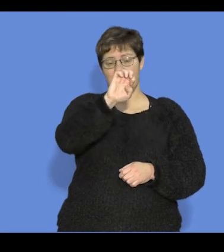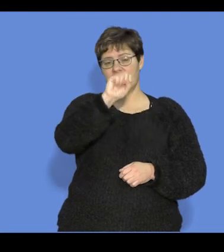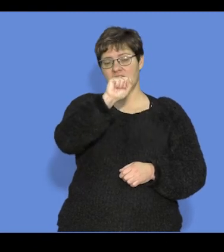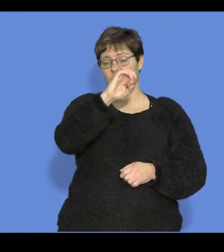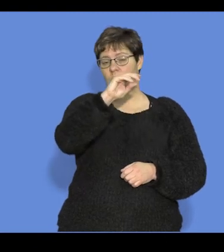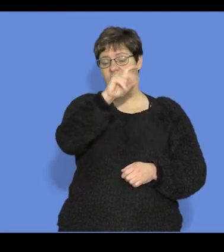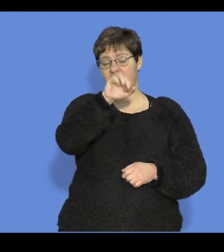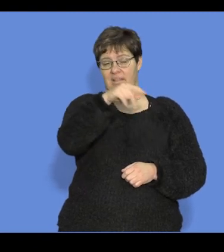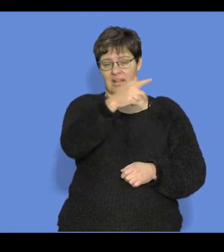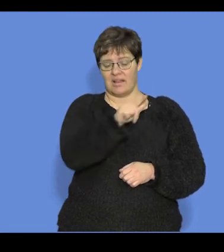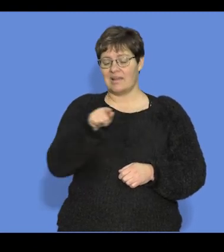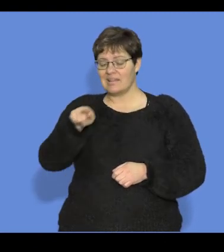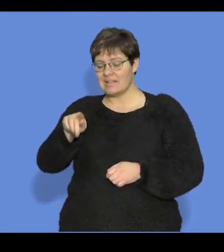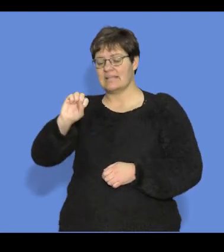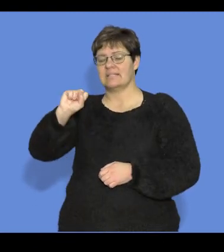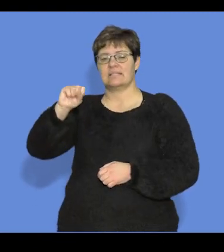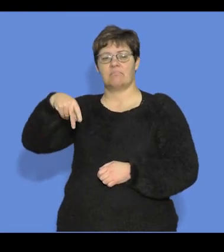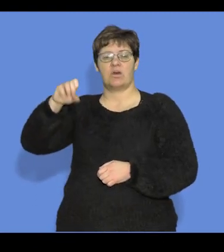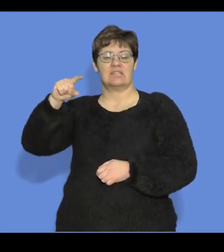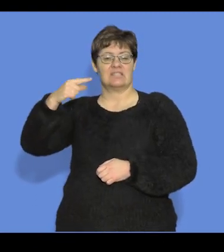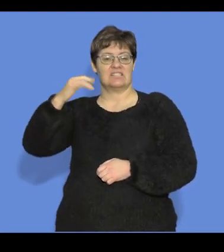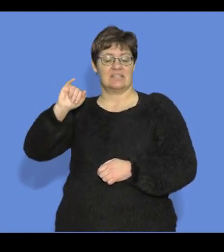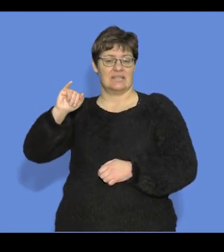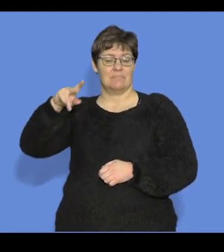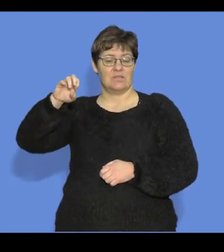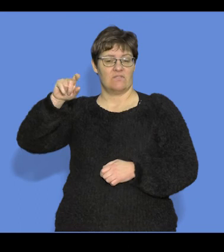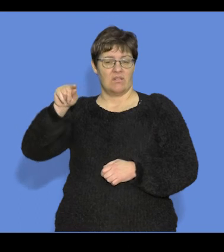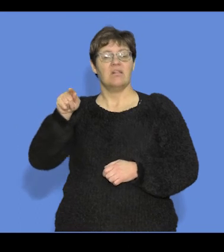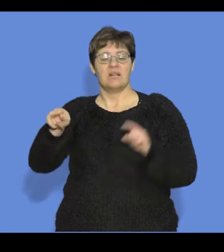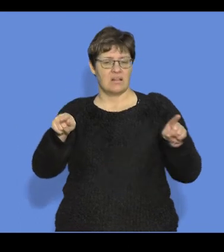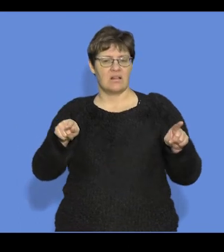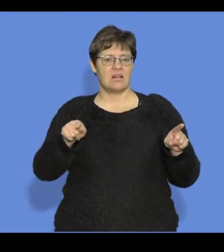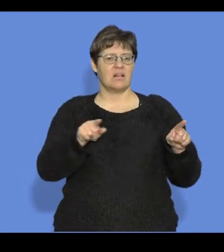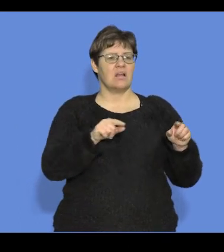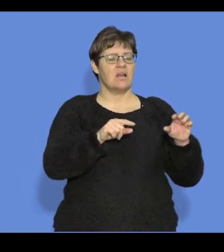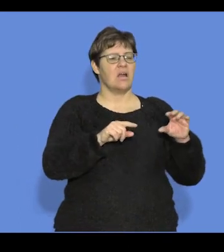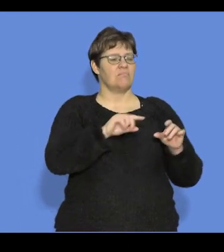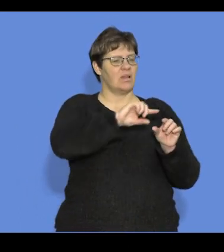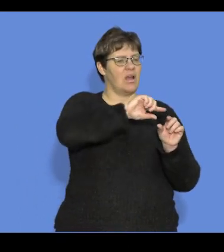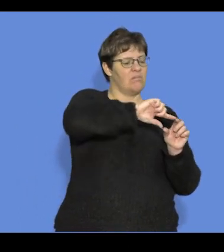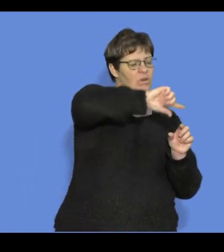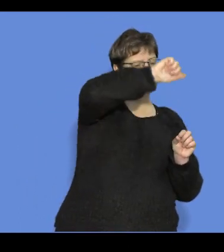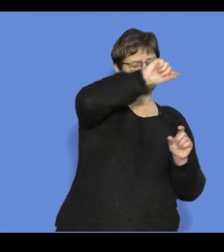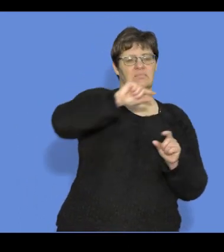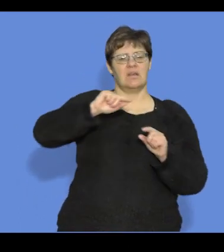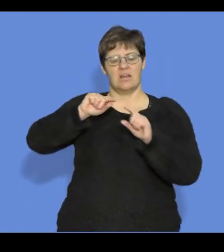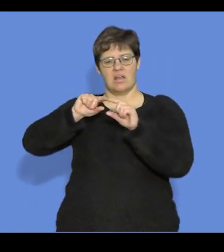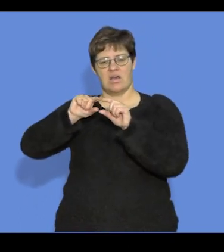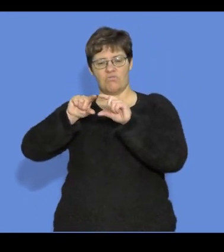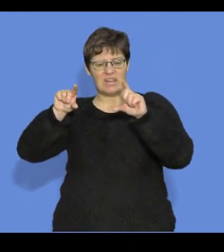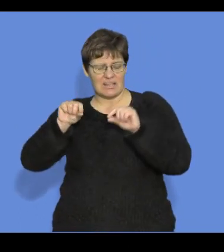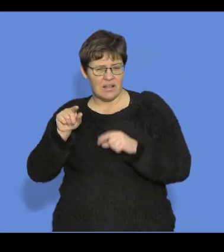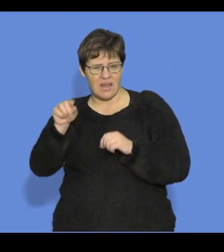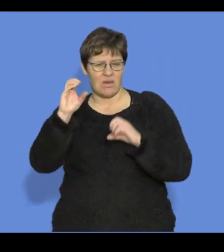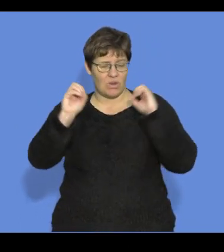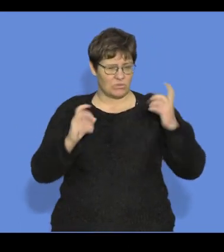your spongy mesophyll, and you have to compare them in terms of shape, round or rectangular, air spaces, present or